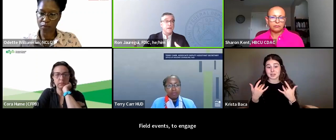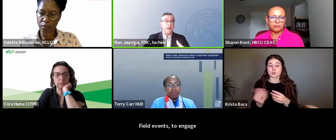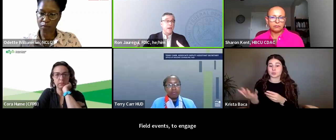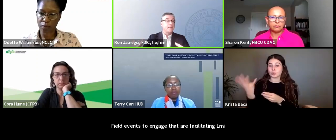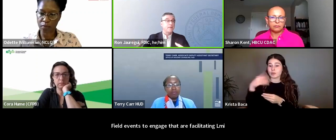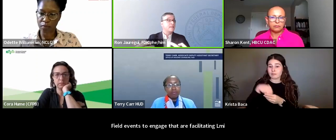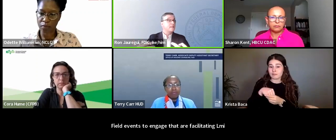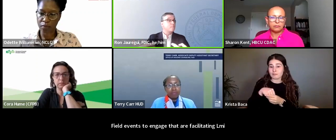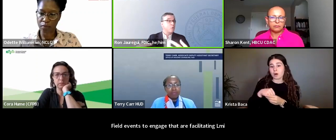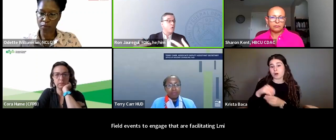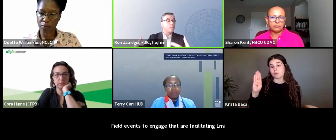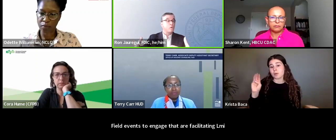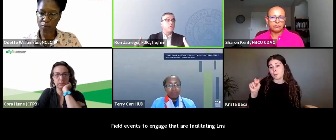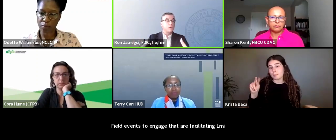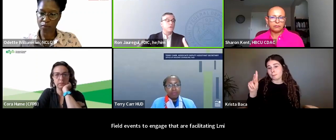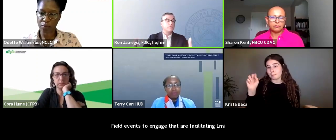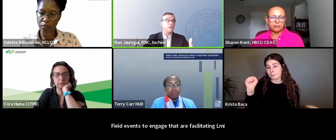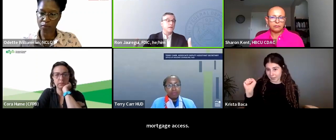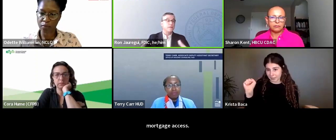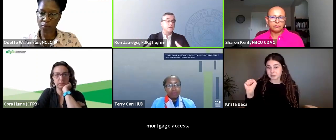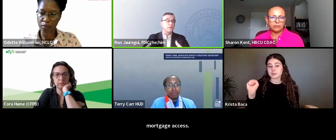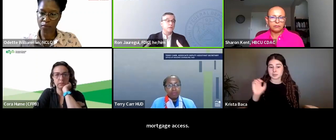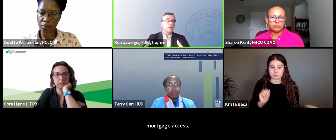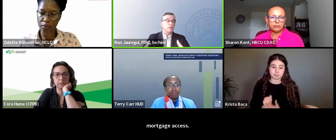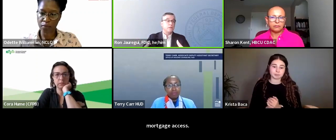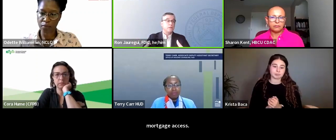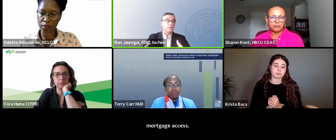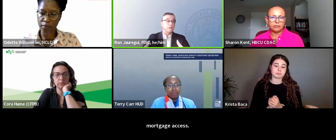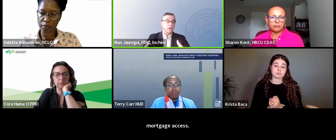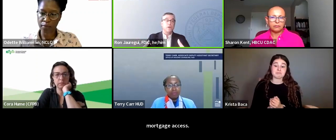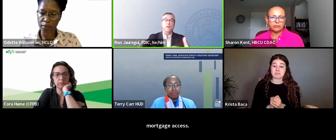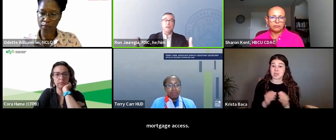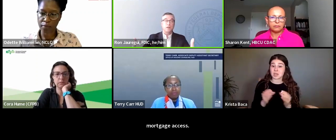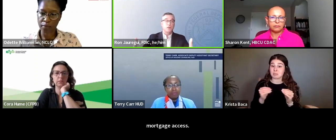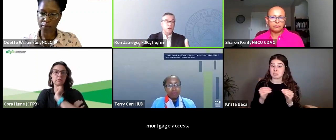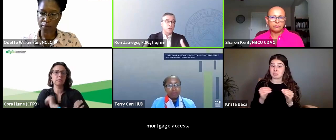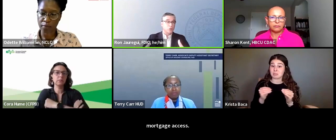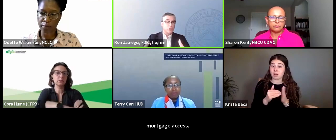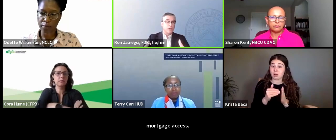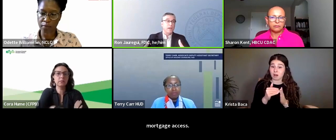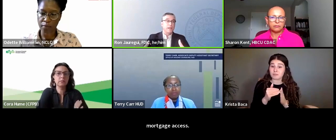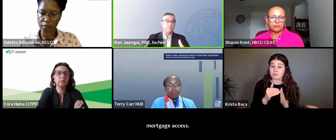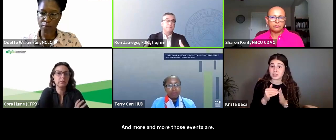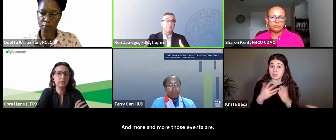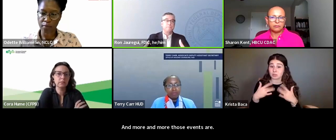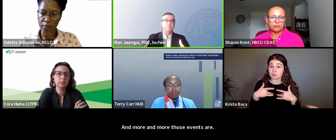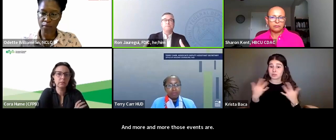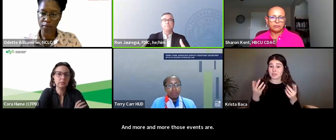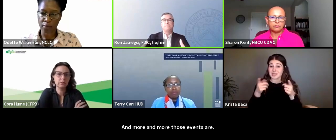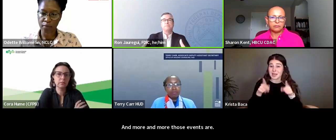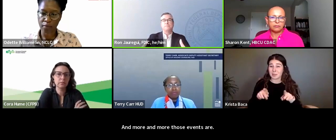access. And more, those events are done in conjunction with HUD.